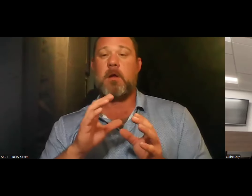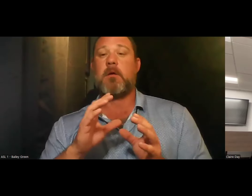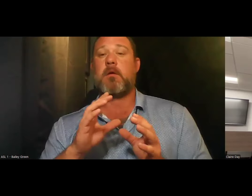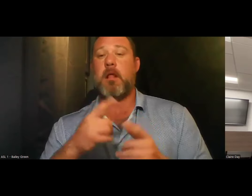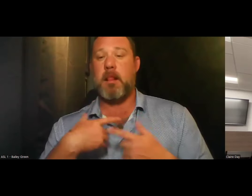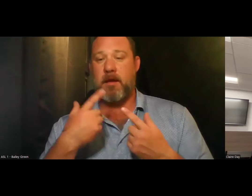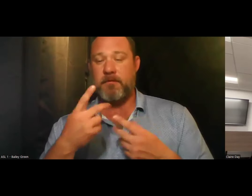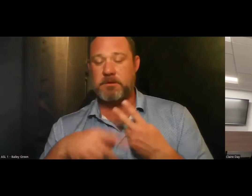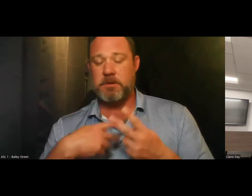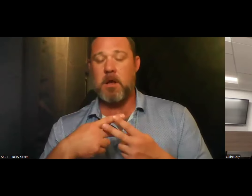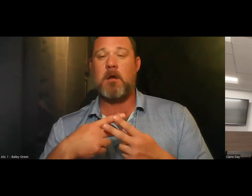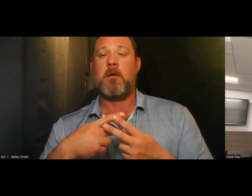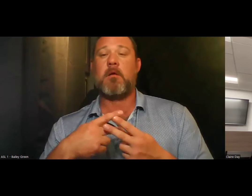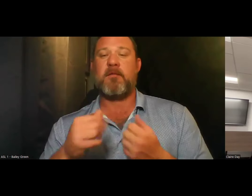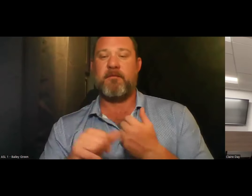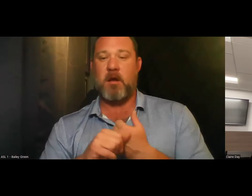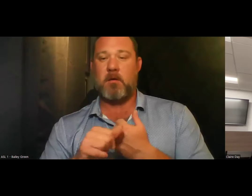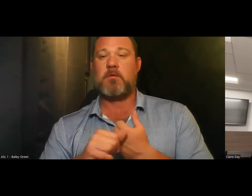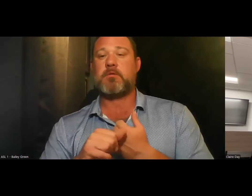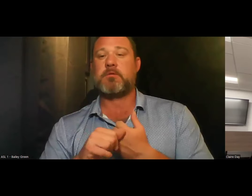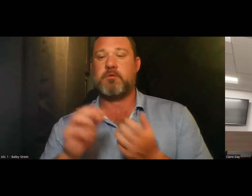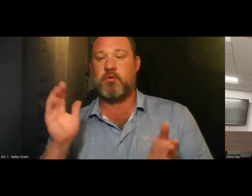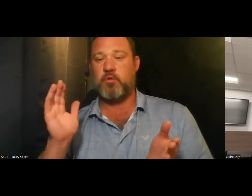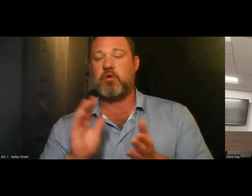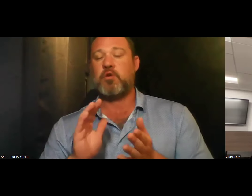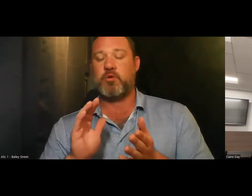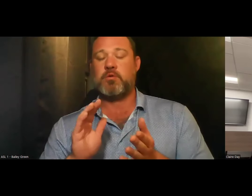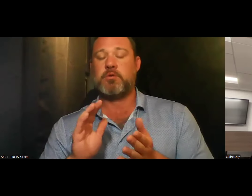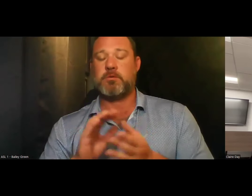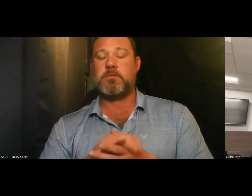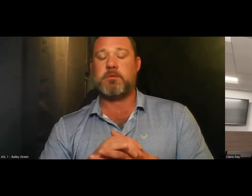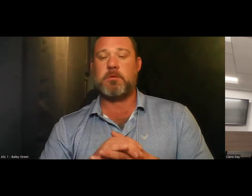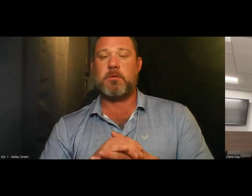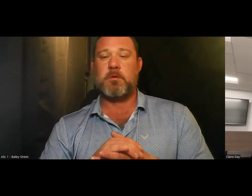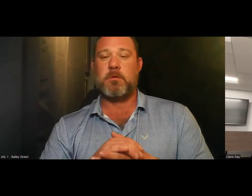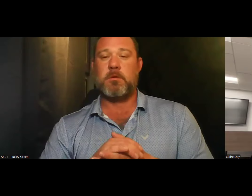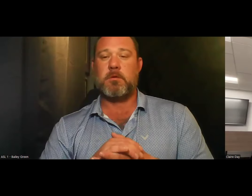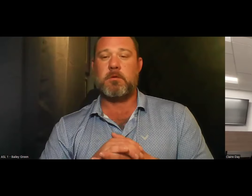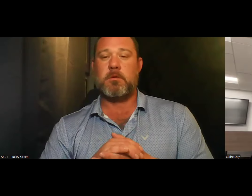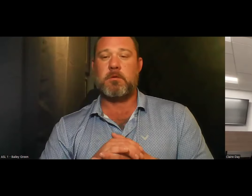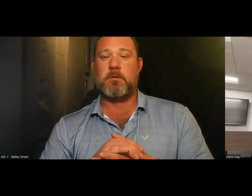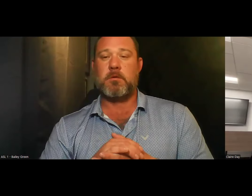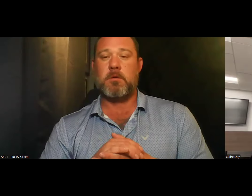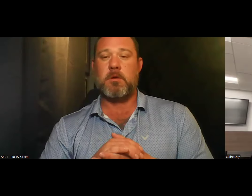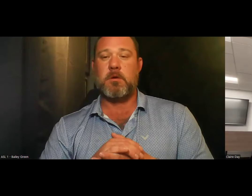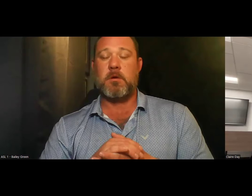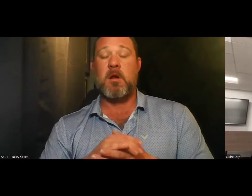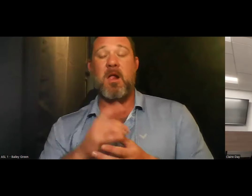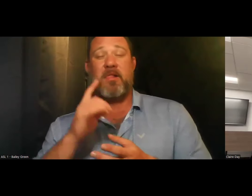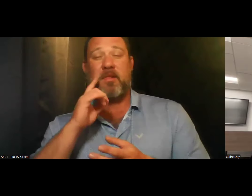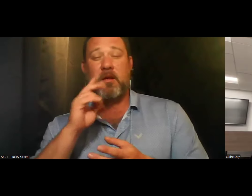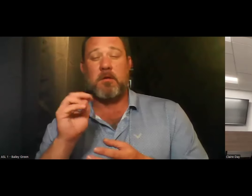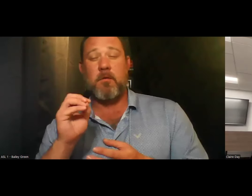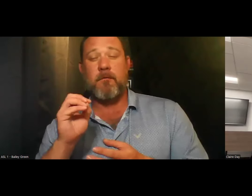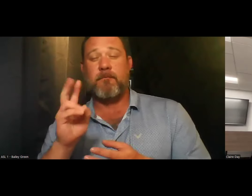risk factors when it comes to reducing risk for Alzheimer's and dementia. In, I think, November, we